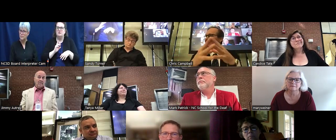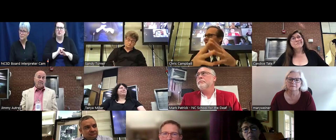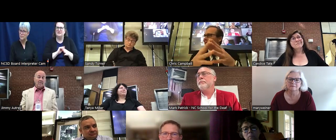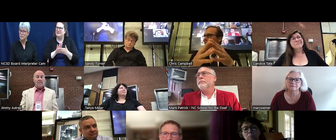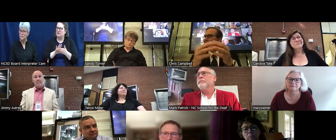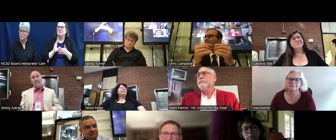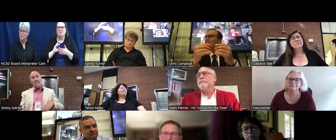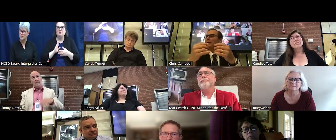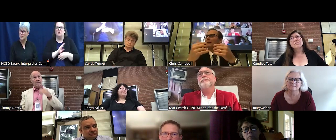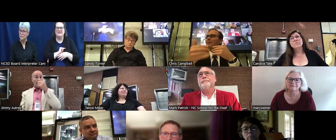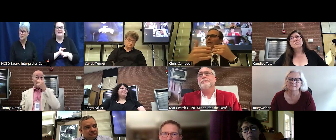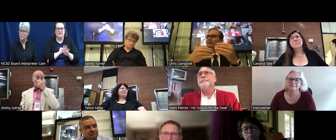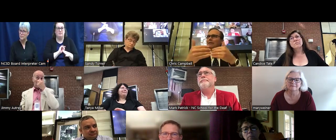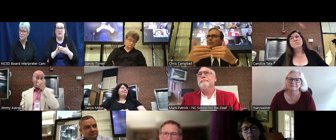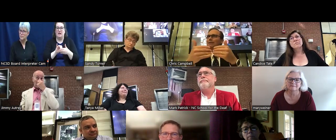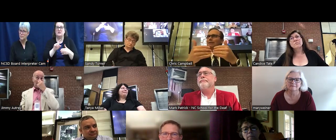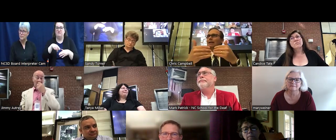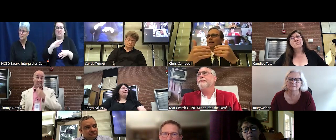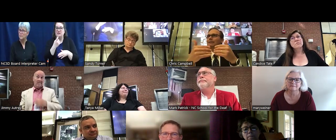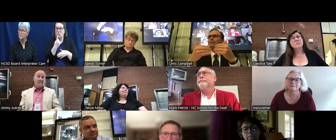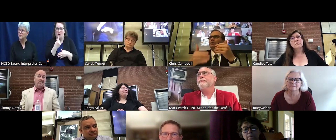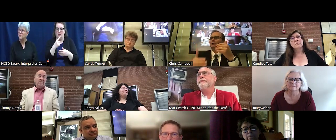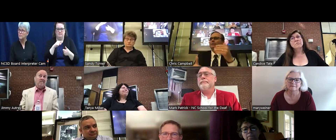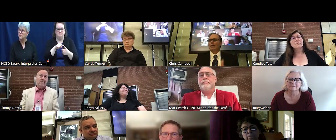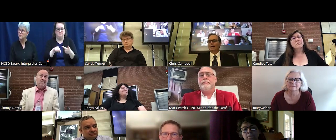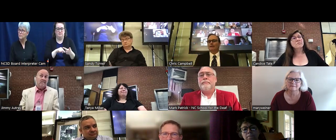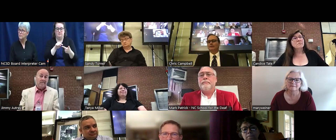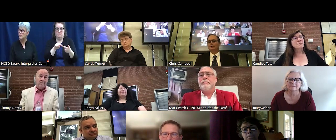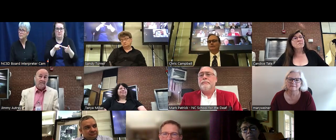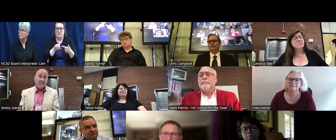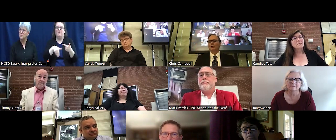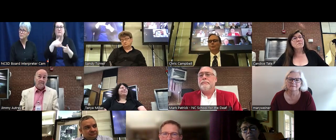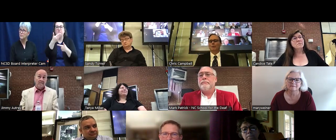that's phase one. Phase two is then